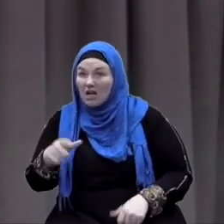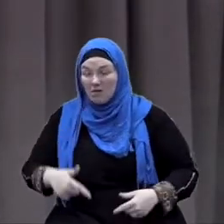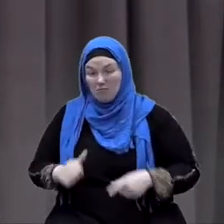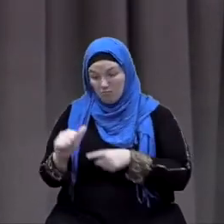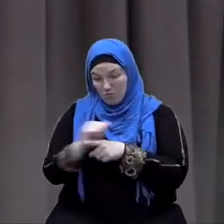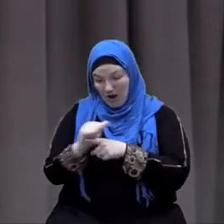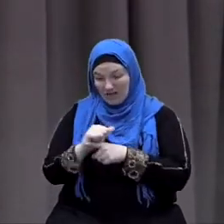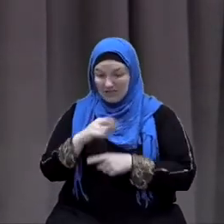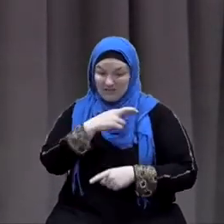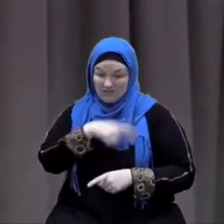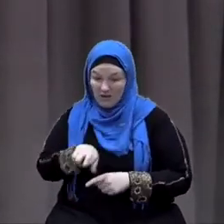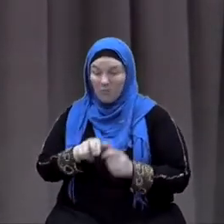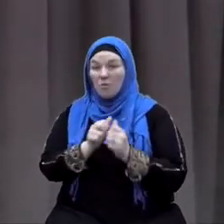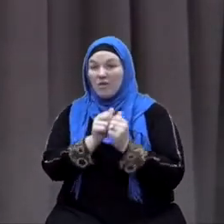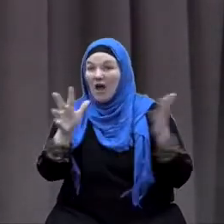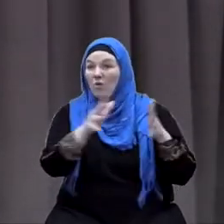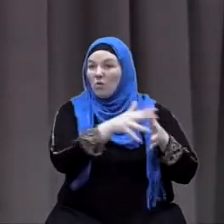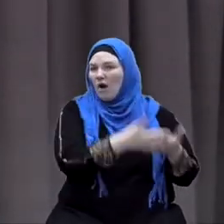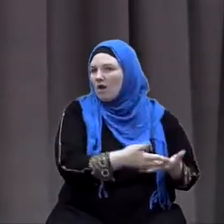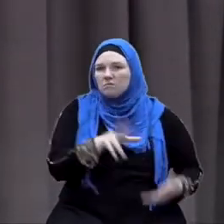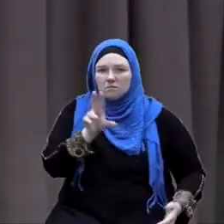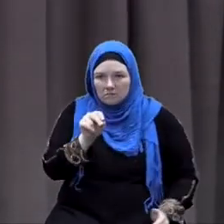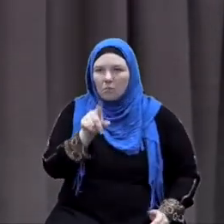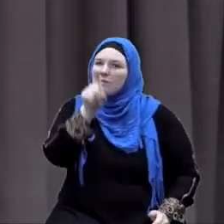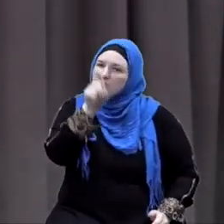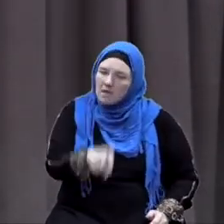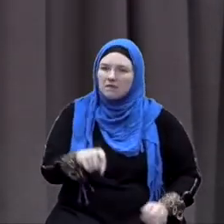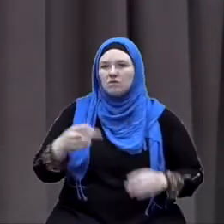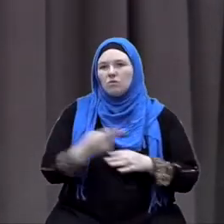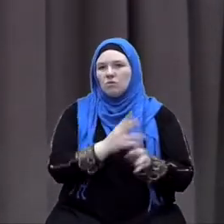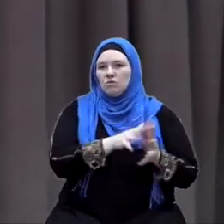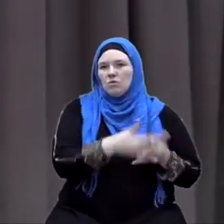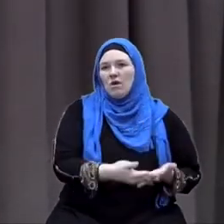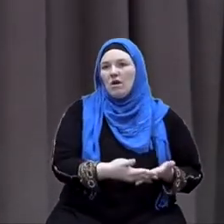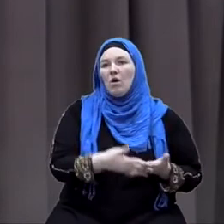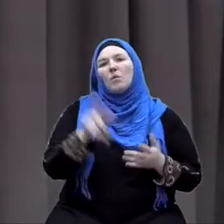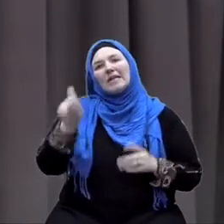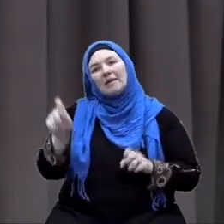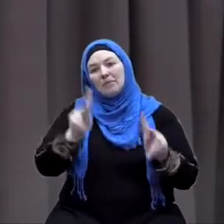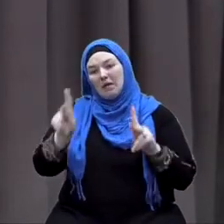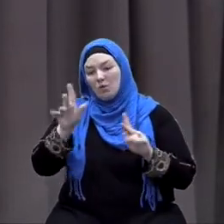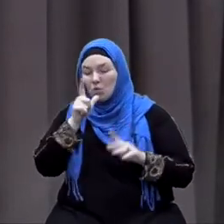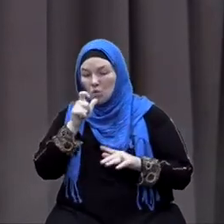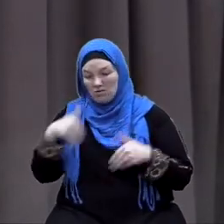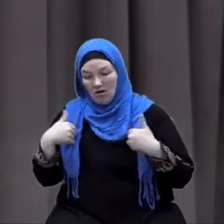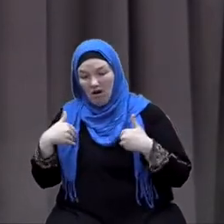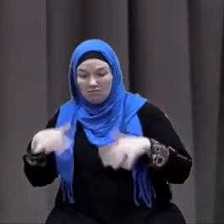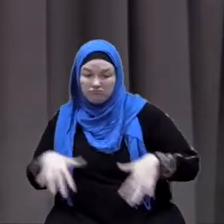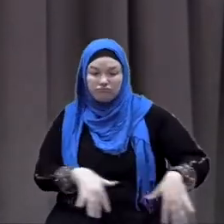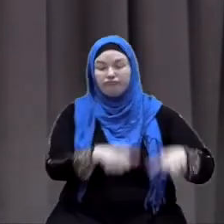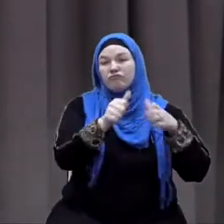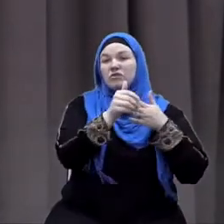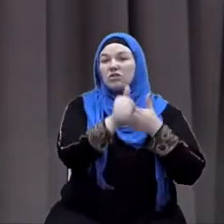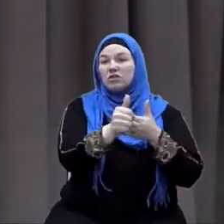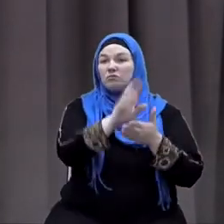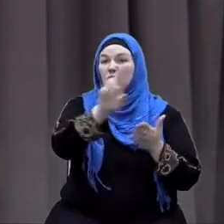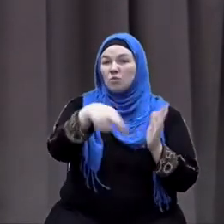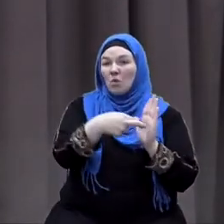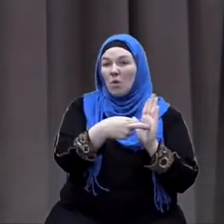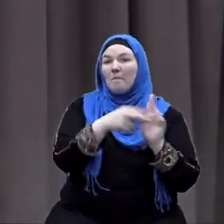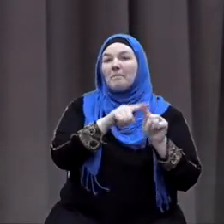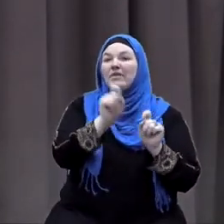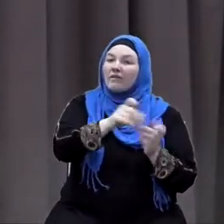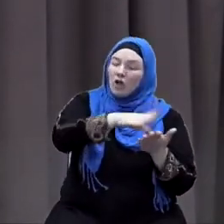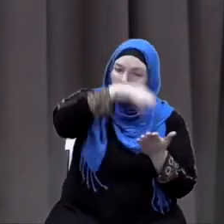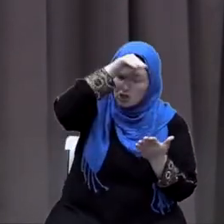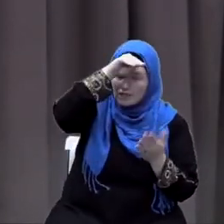we practice our deen without the Quran? So we need people who take leadership role in learning and teaching